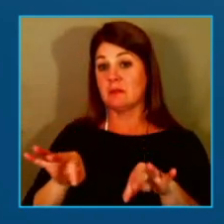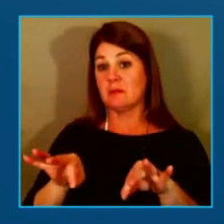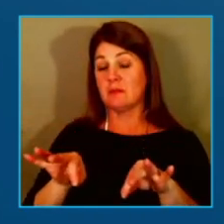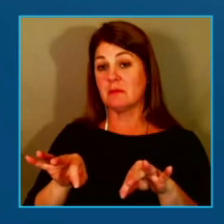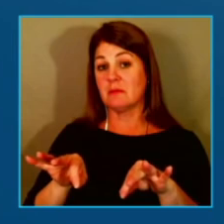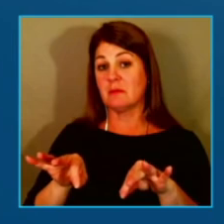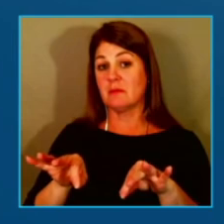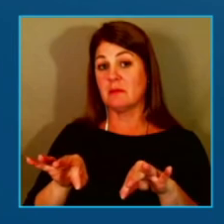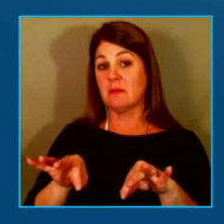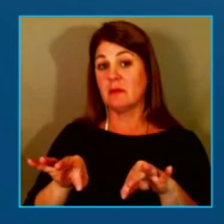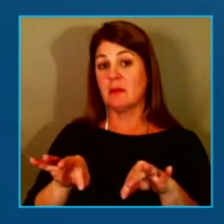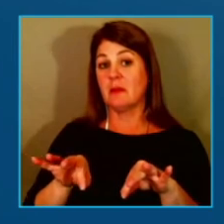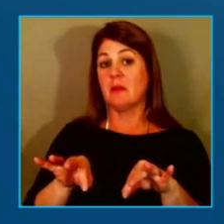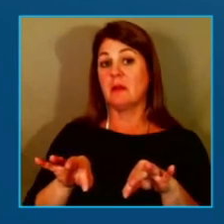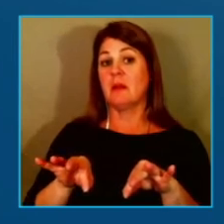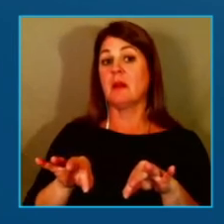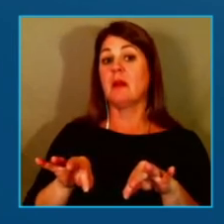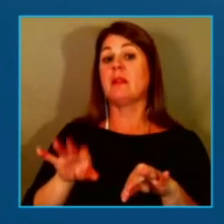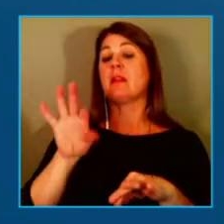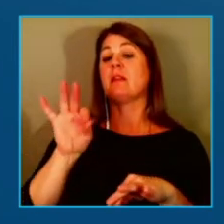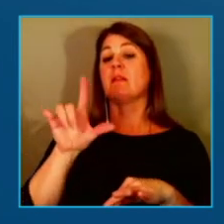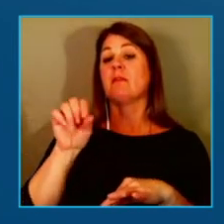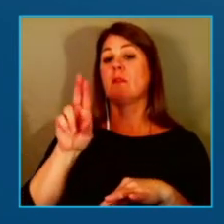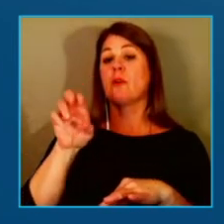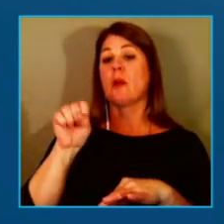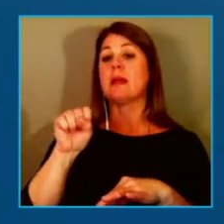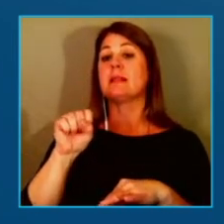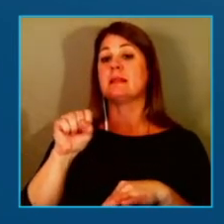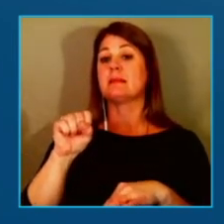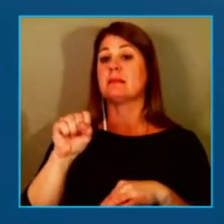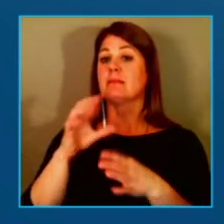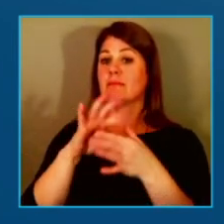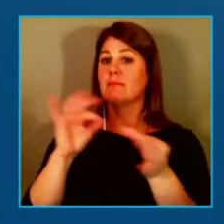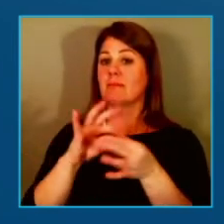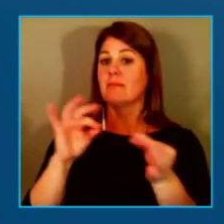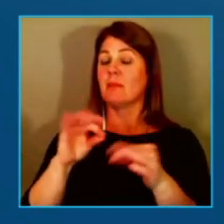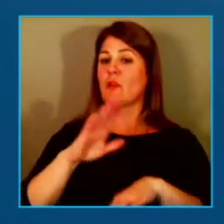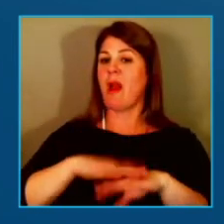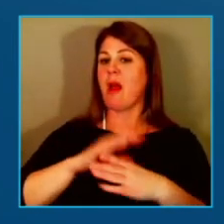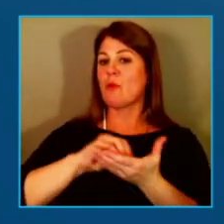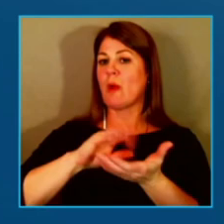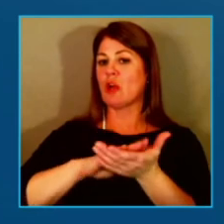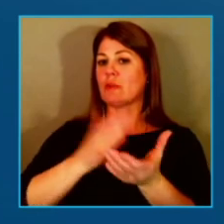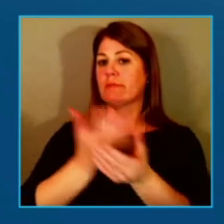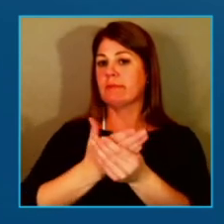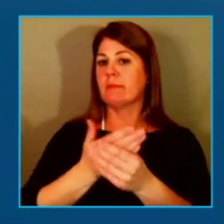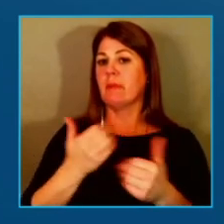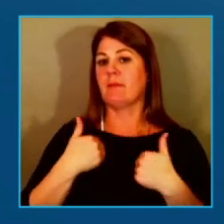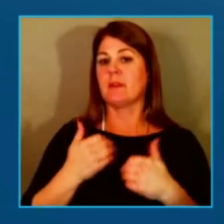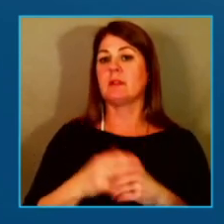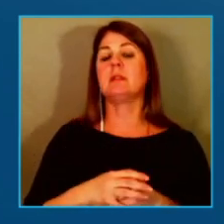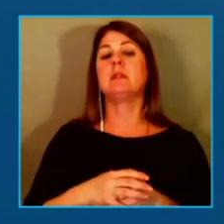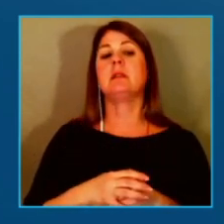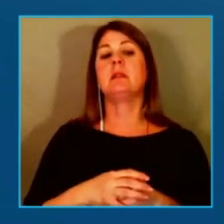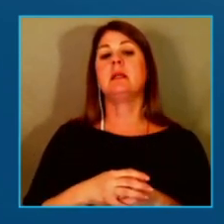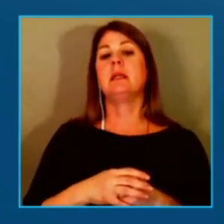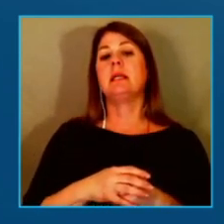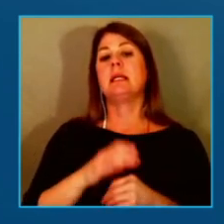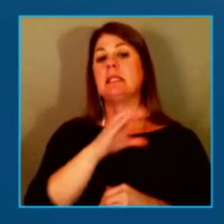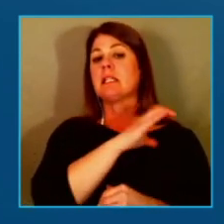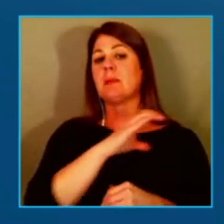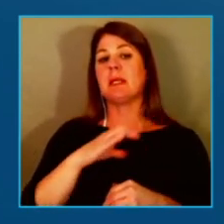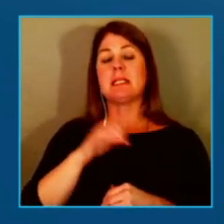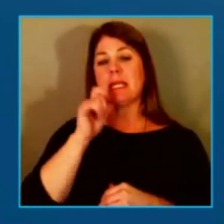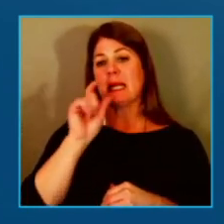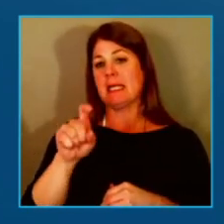has made, which are on the record. I don't think that the committee needs to spend time wordsmithing the bylaws.